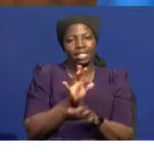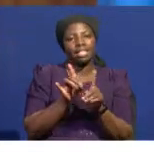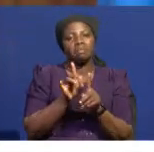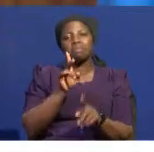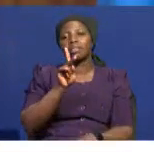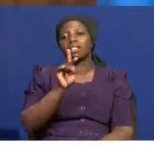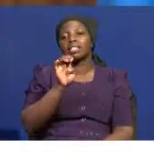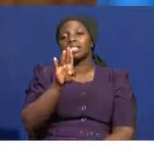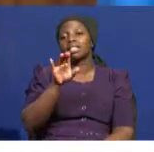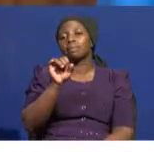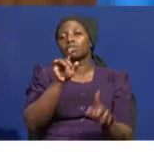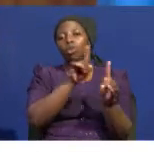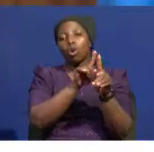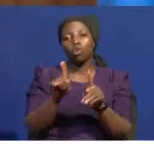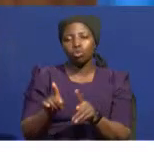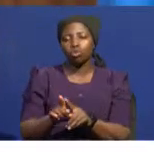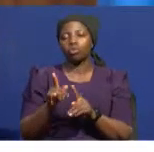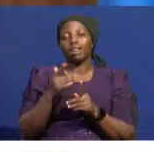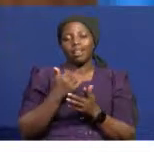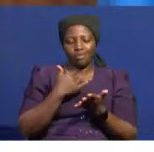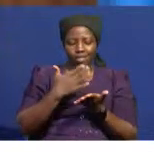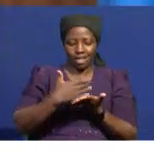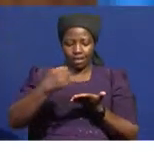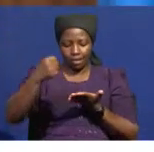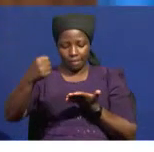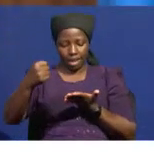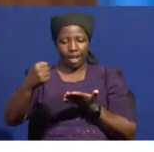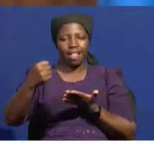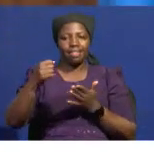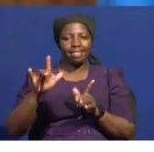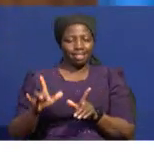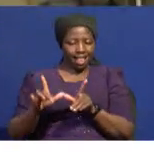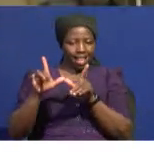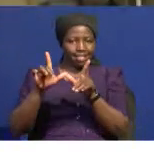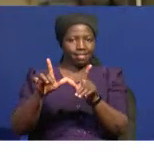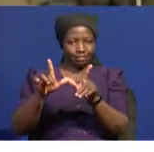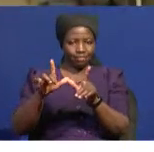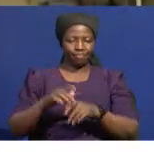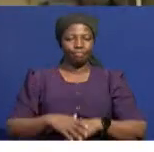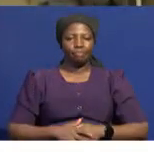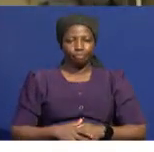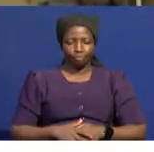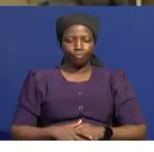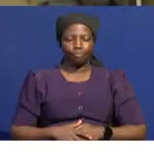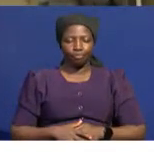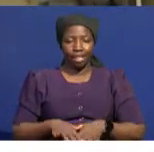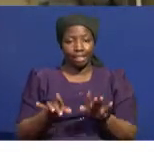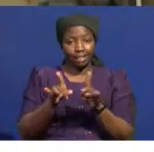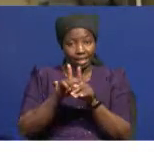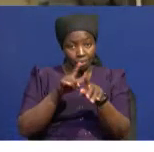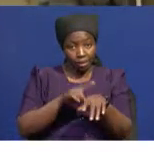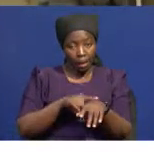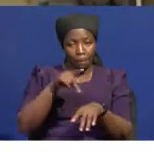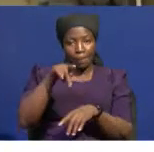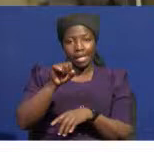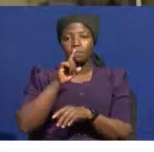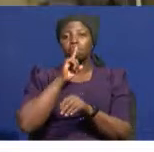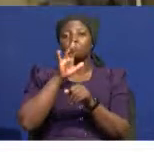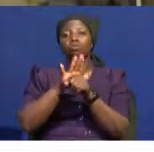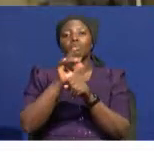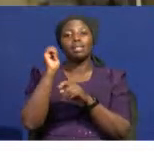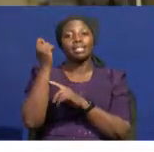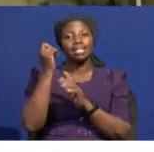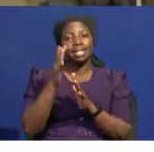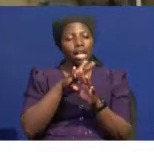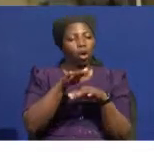moved ahead also to suspend the licenses. Rono at the same time assured Kenyans that all